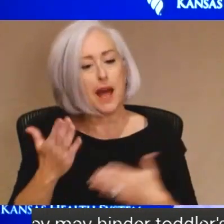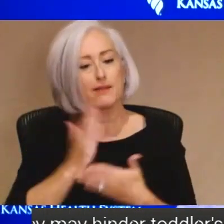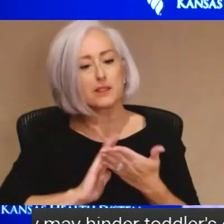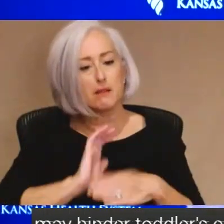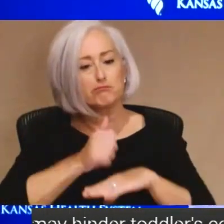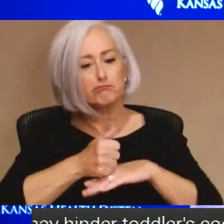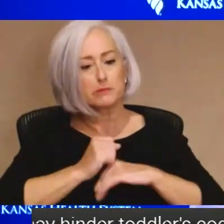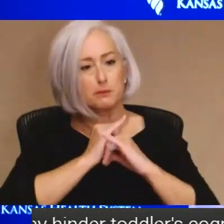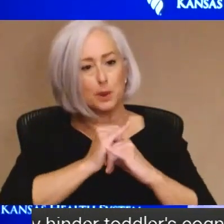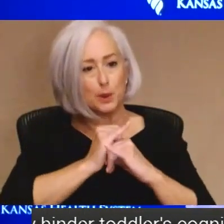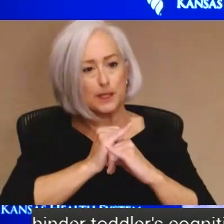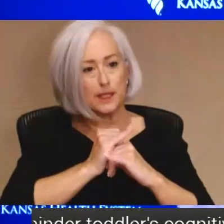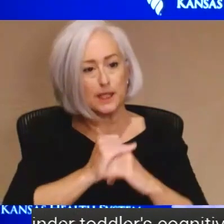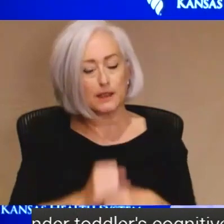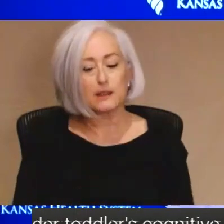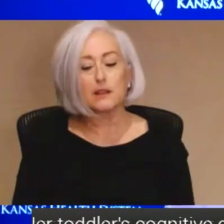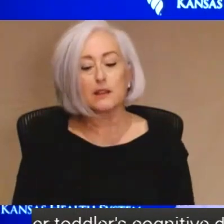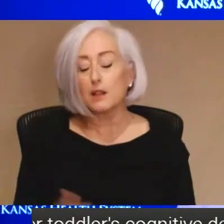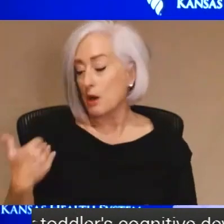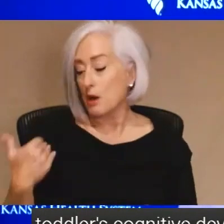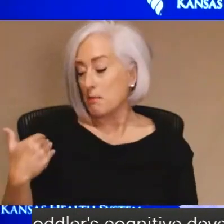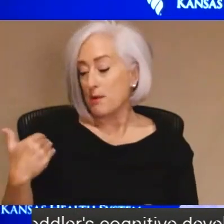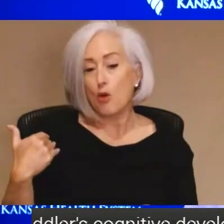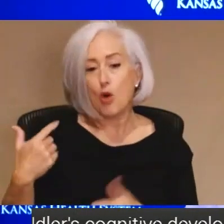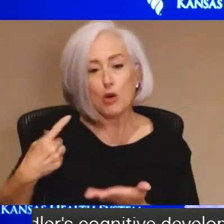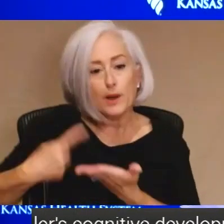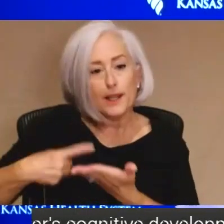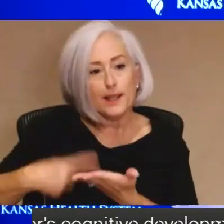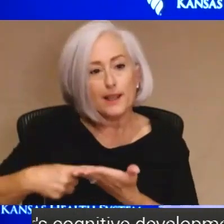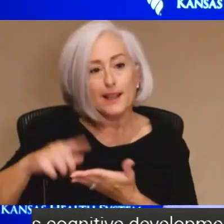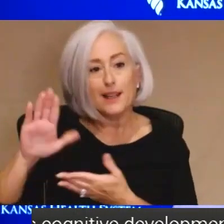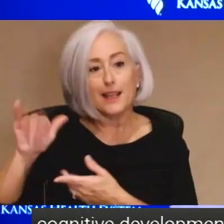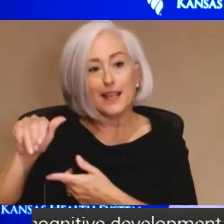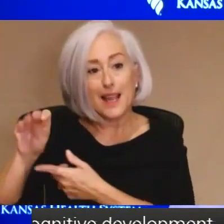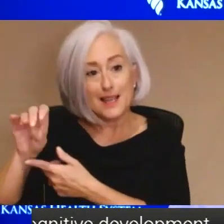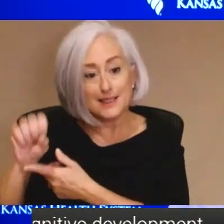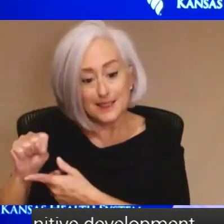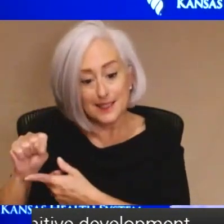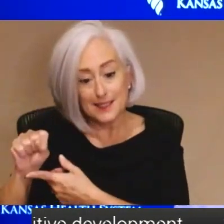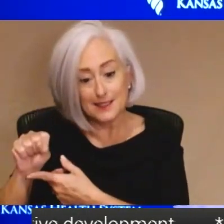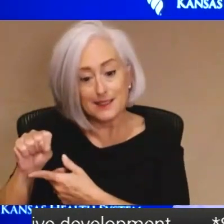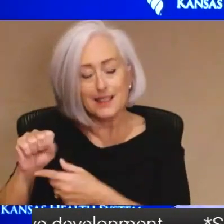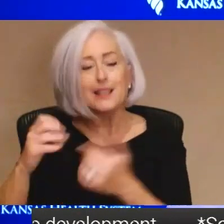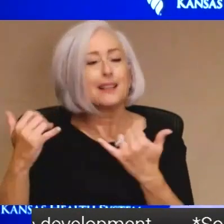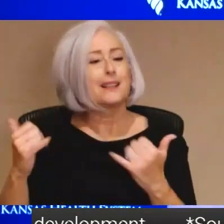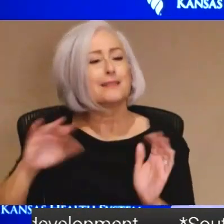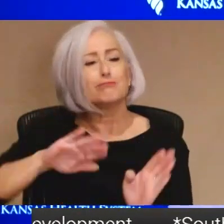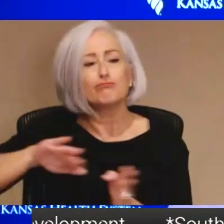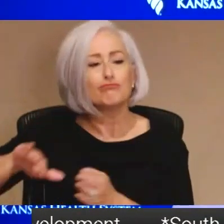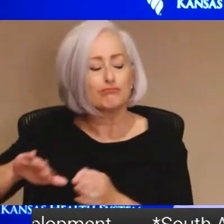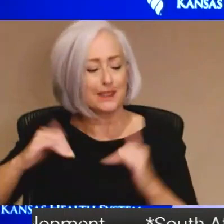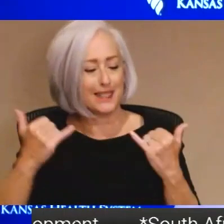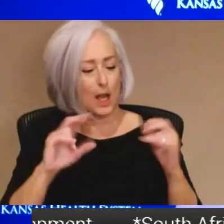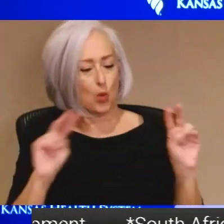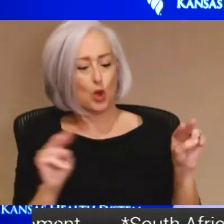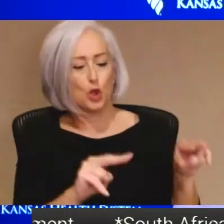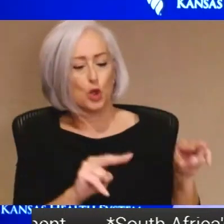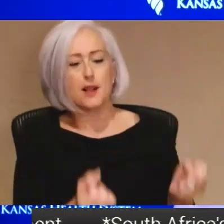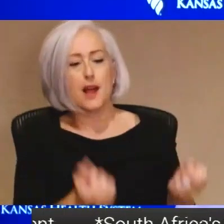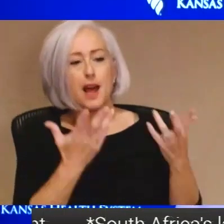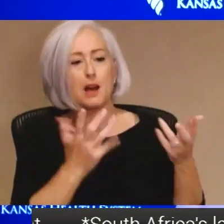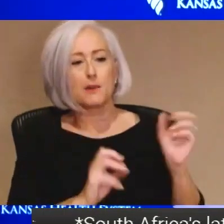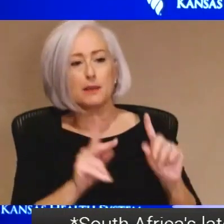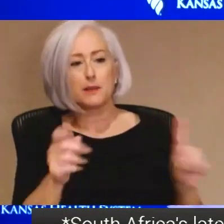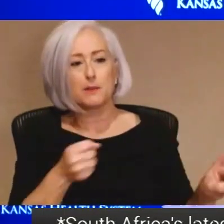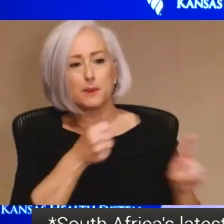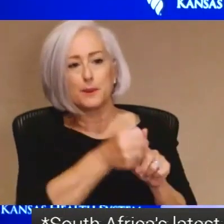we've shifted from just cases to hospitalizations. But we know as cases increase, we have to expect some sort of level of